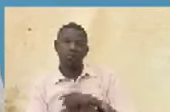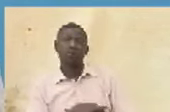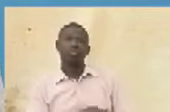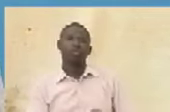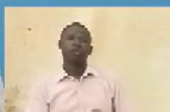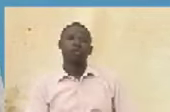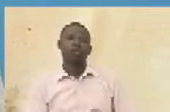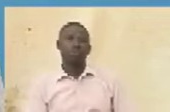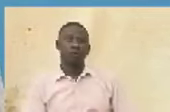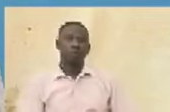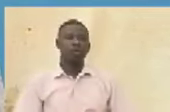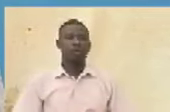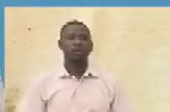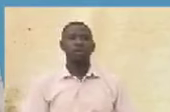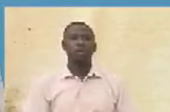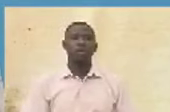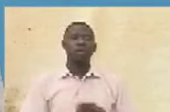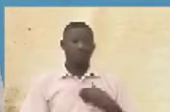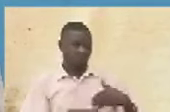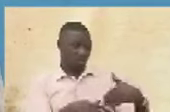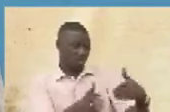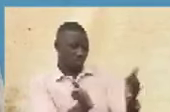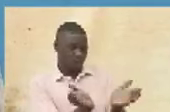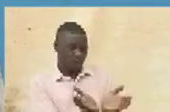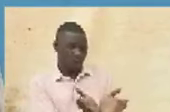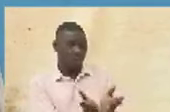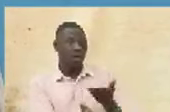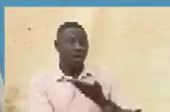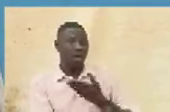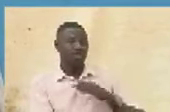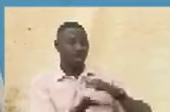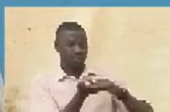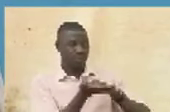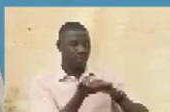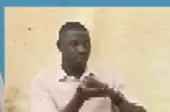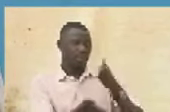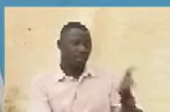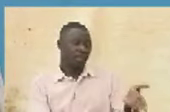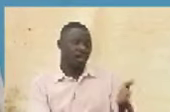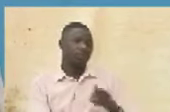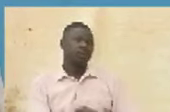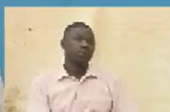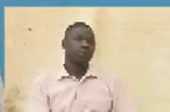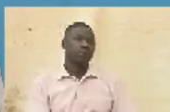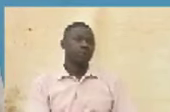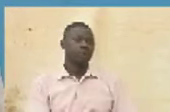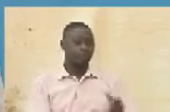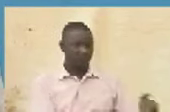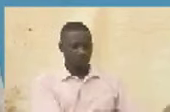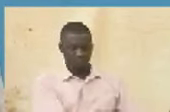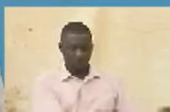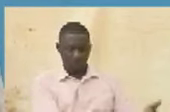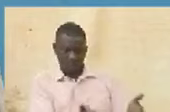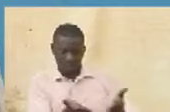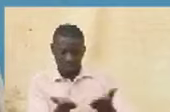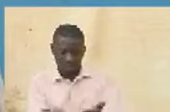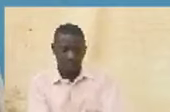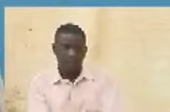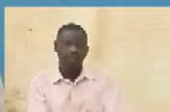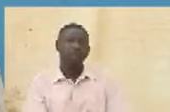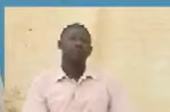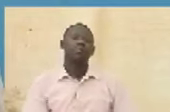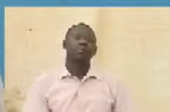siglo belorenge worobe worokon there was a bucket there where this medicine was ayakatandina he will bring it